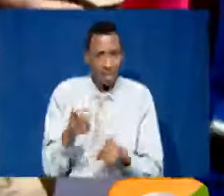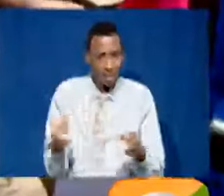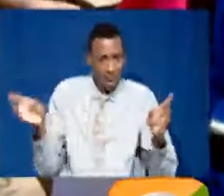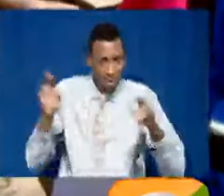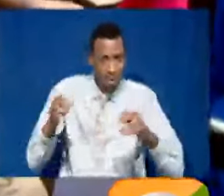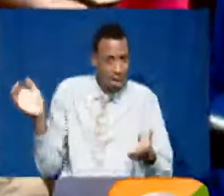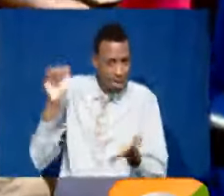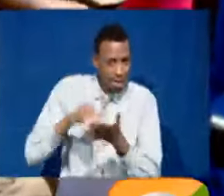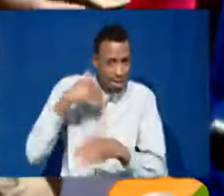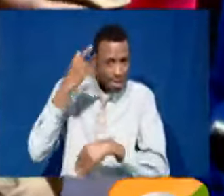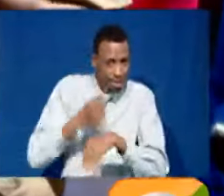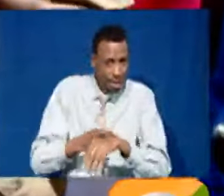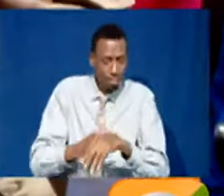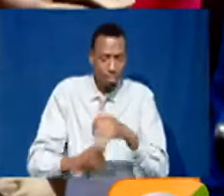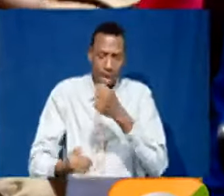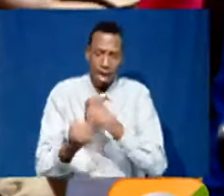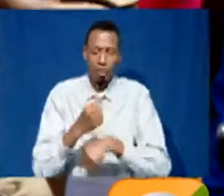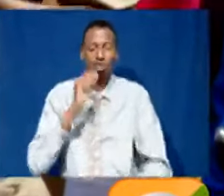person. Umeelewana?